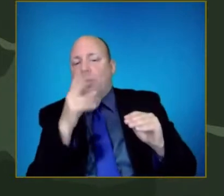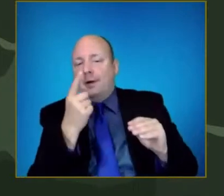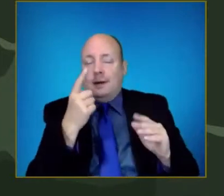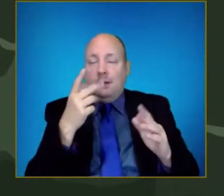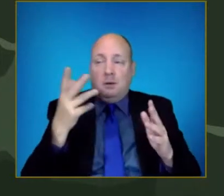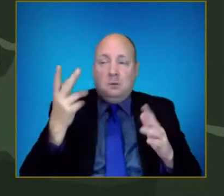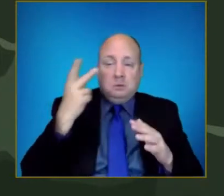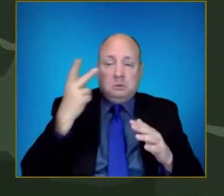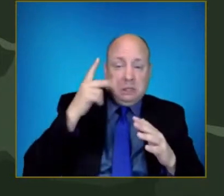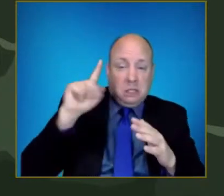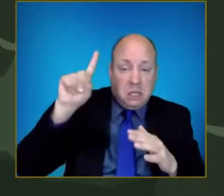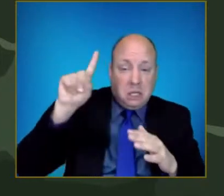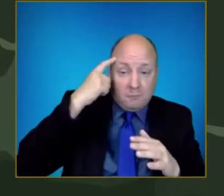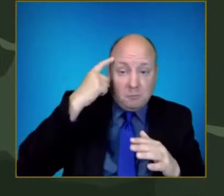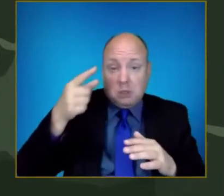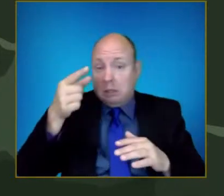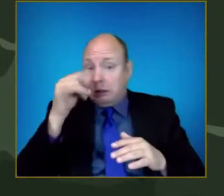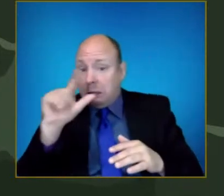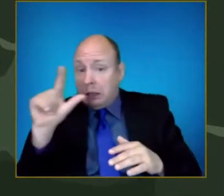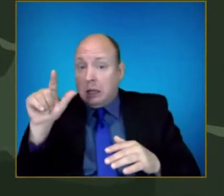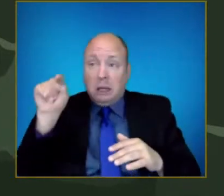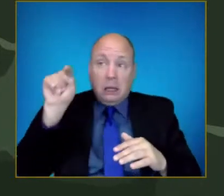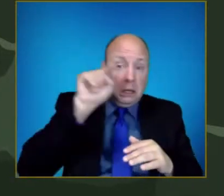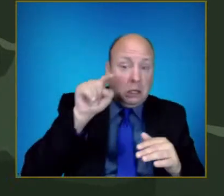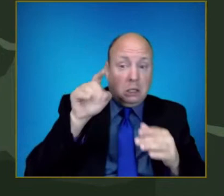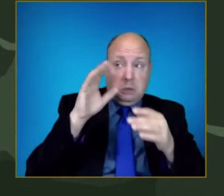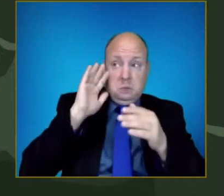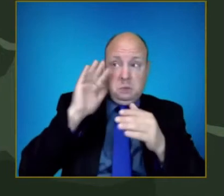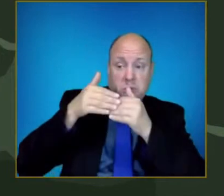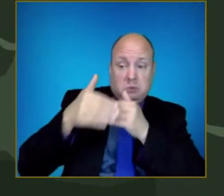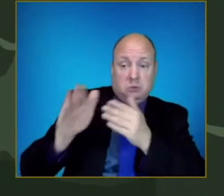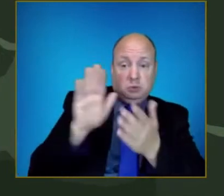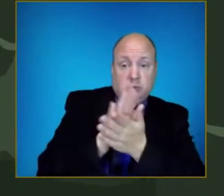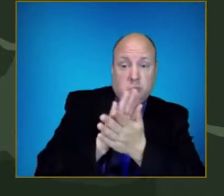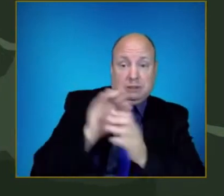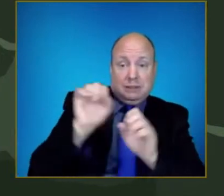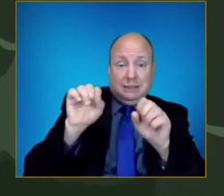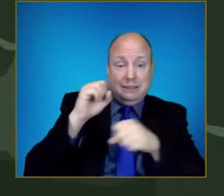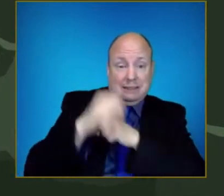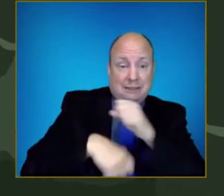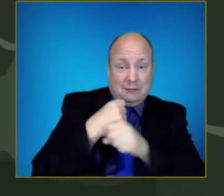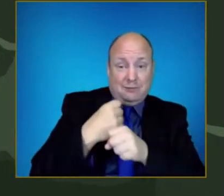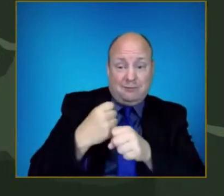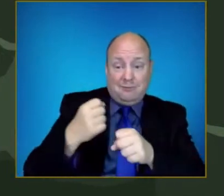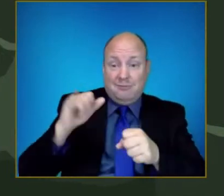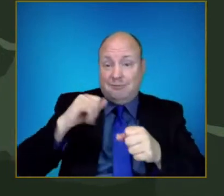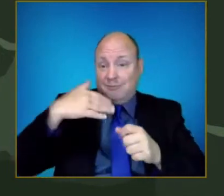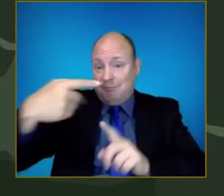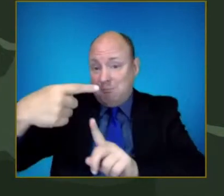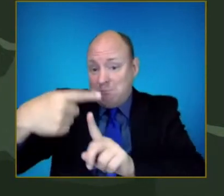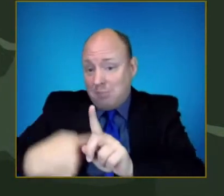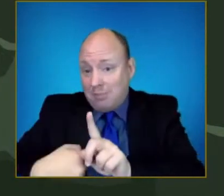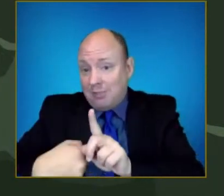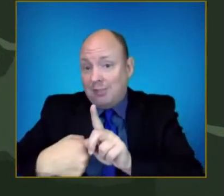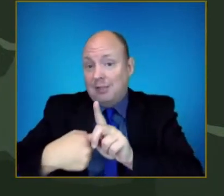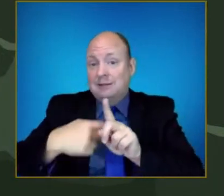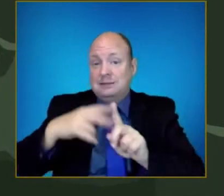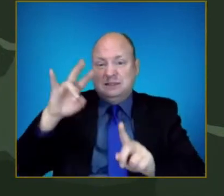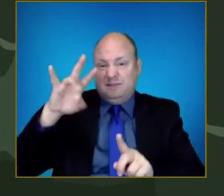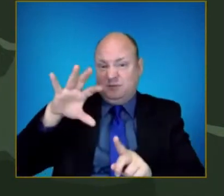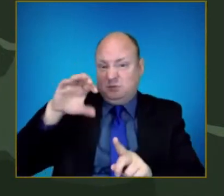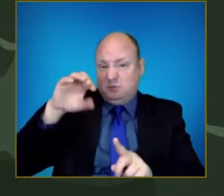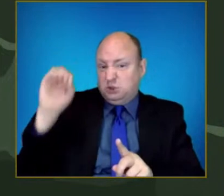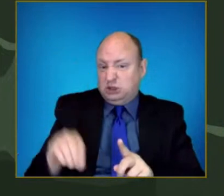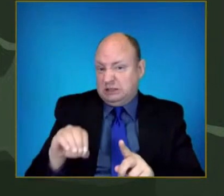3 to 4 weeks into the school year, and 75% of school districts aren't enrolled in the state's asymptomatic weekly testing program of